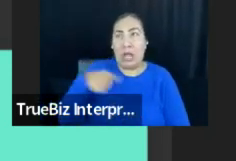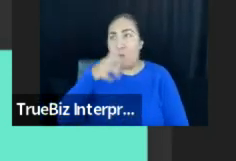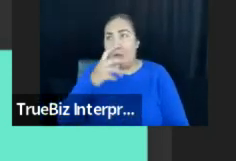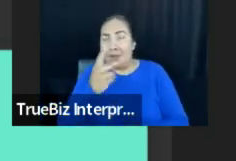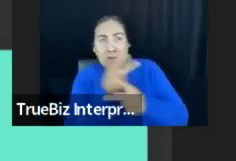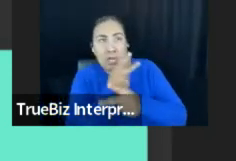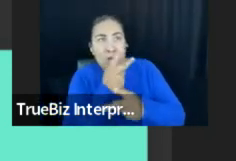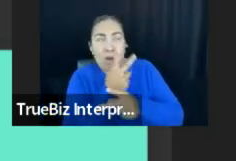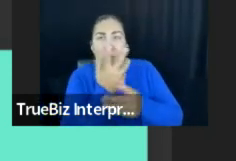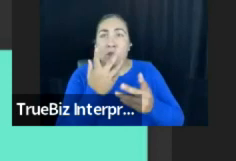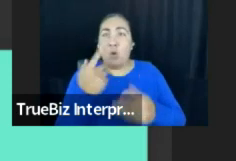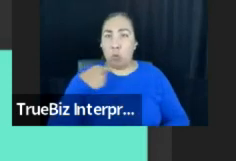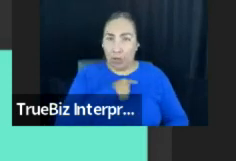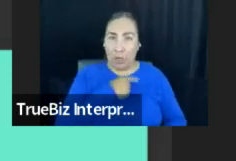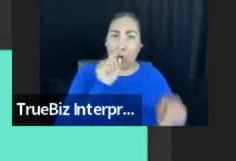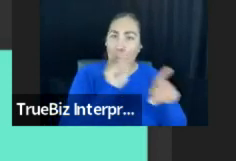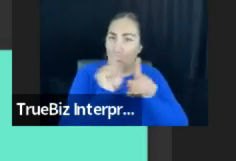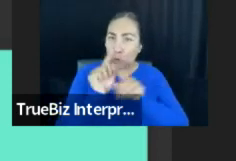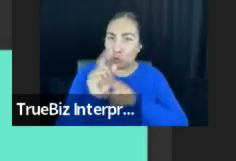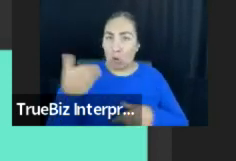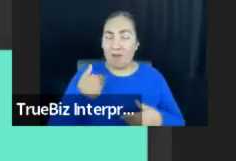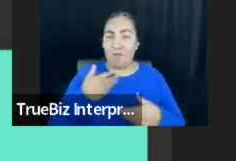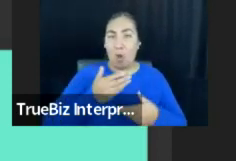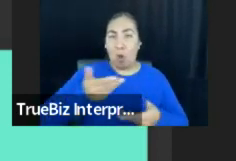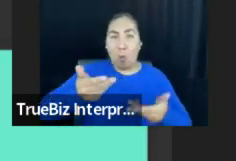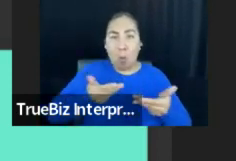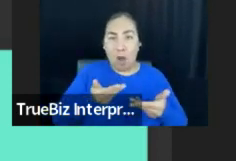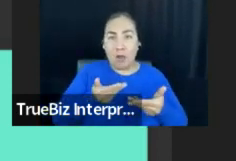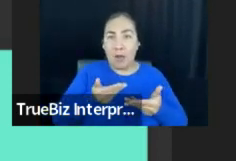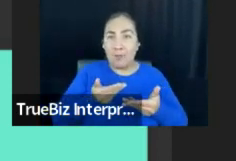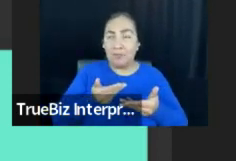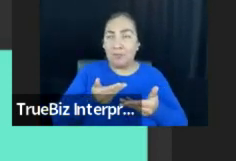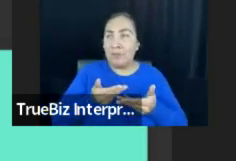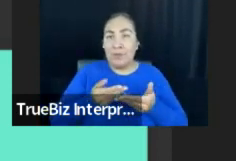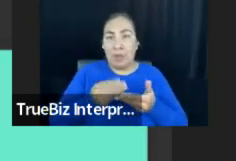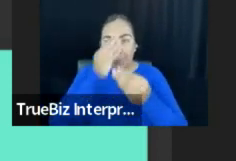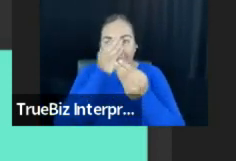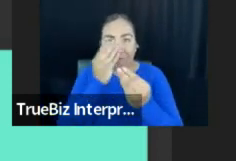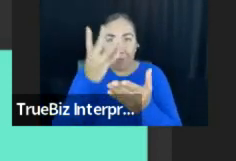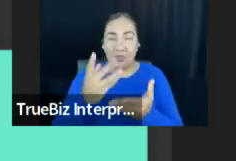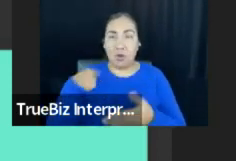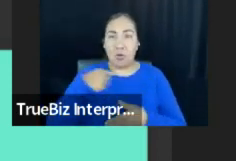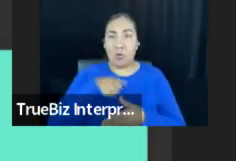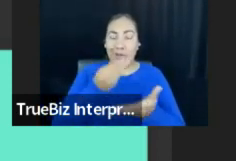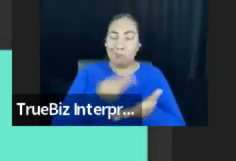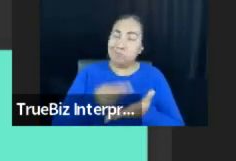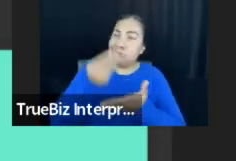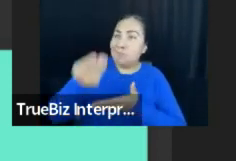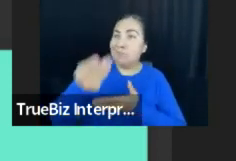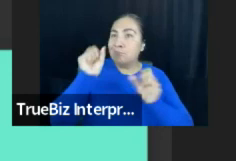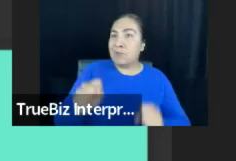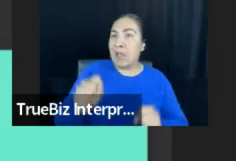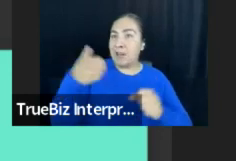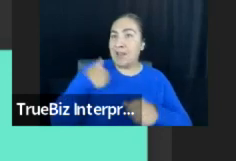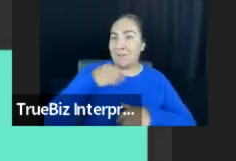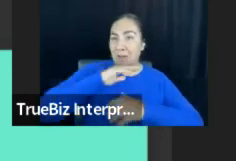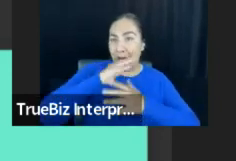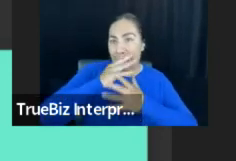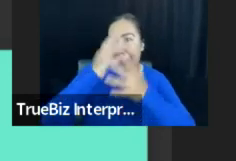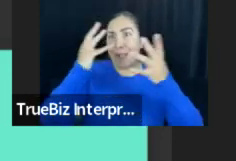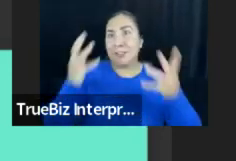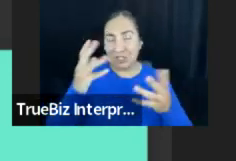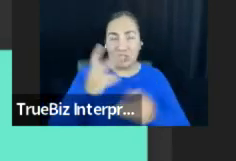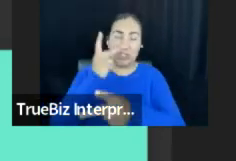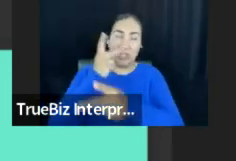welcome packets where we are trying to lay out as much of this caregiving information as we possibly can that we give to all of our